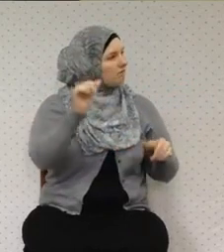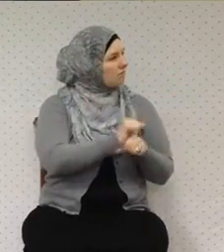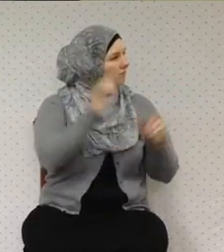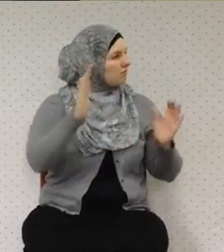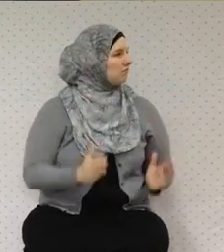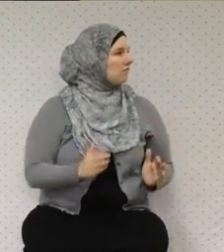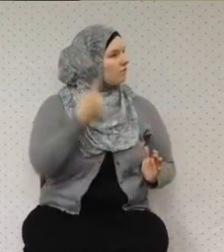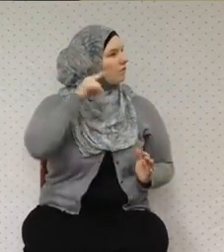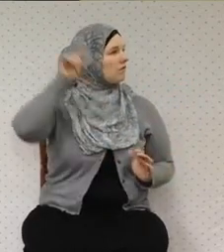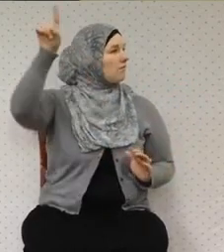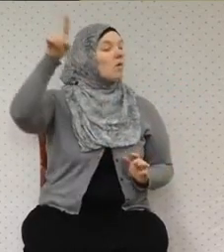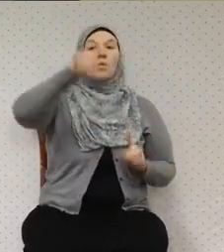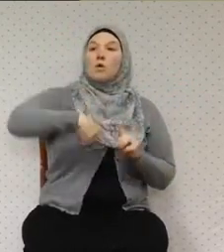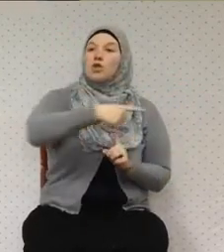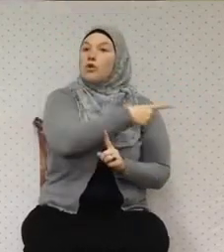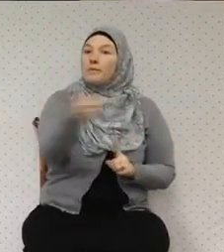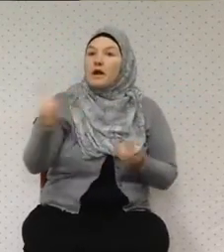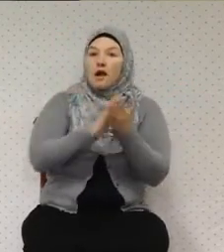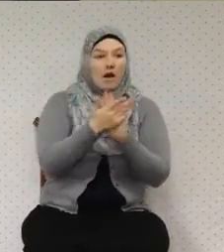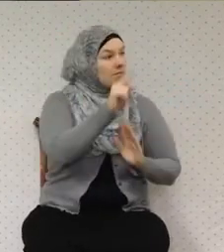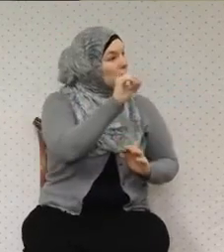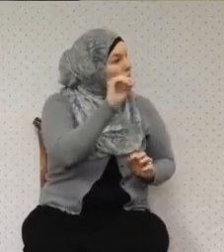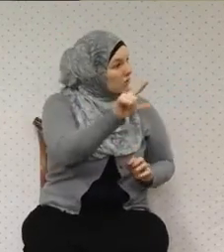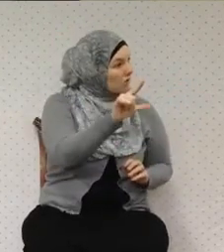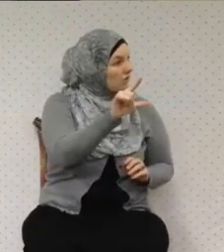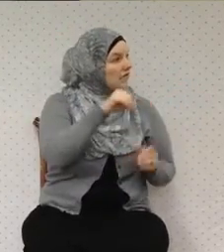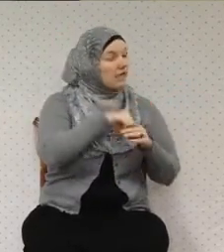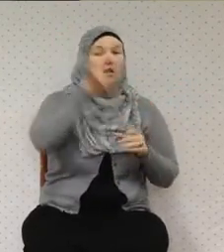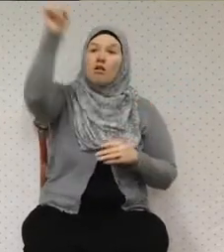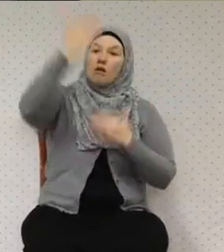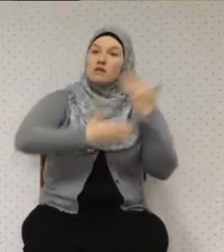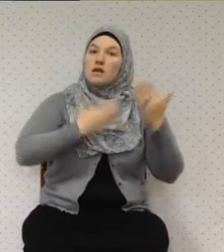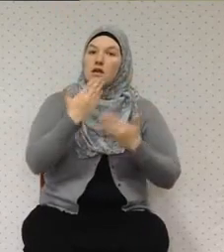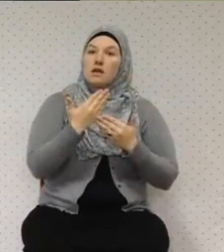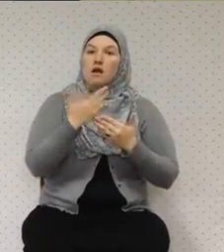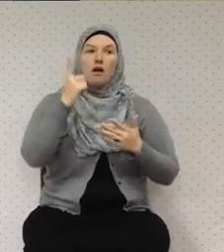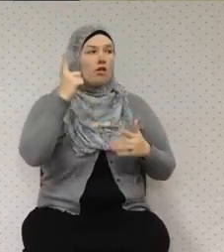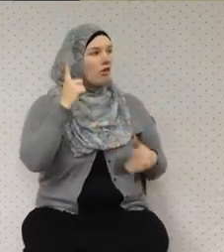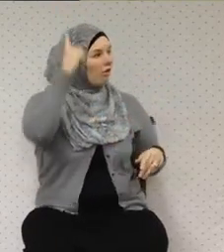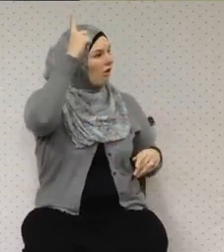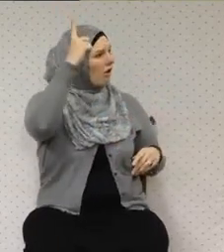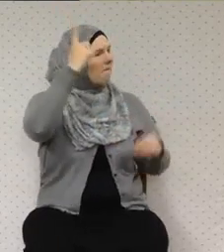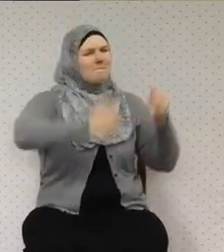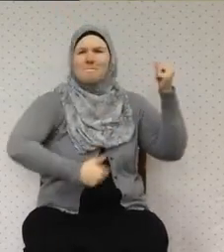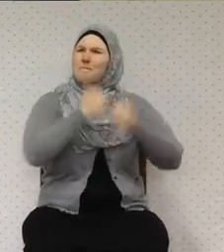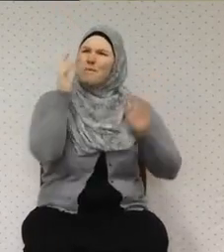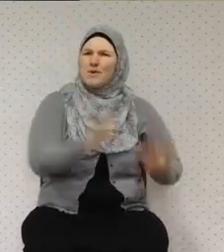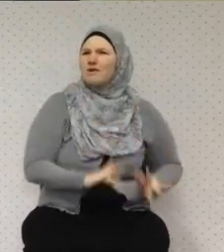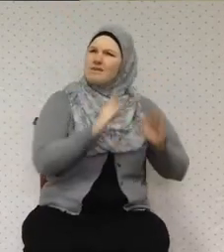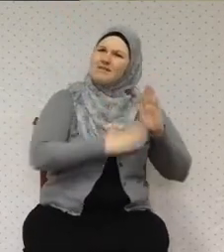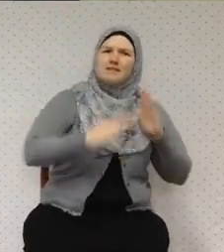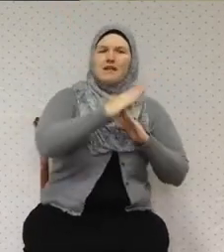yadillah. When you become a tool in Allah's hands, and Allah is the most